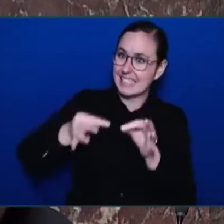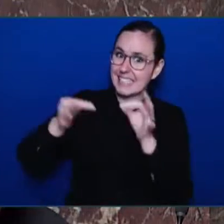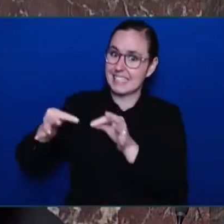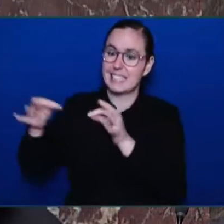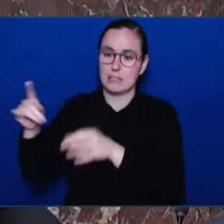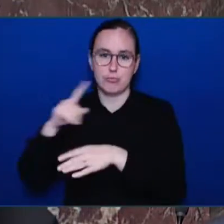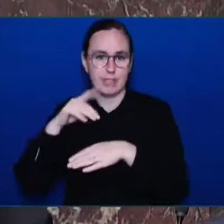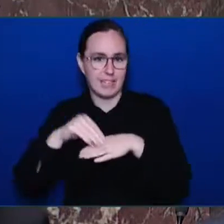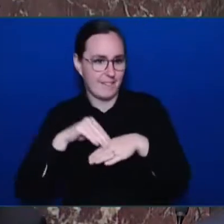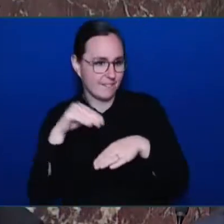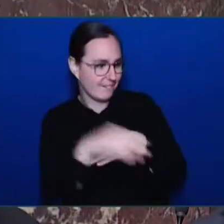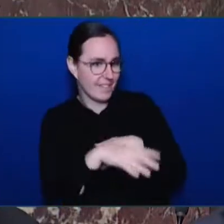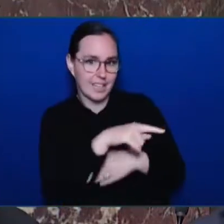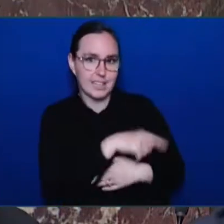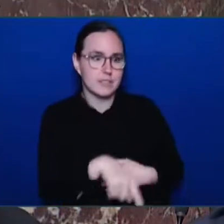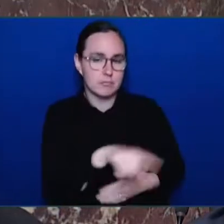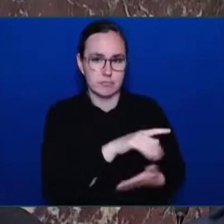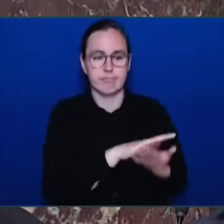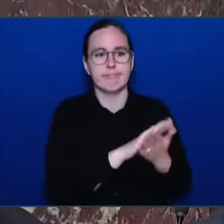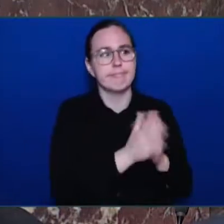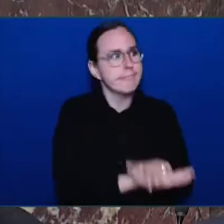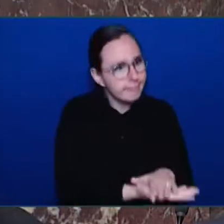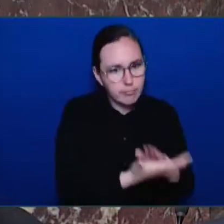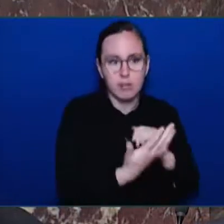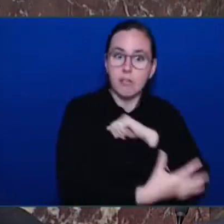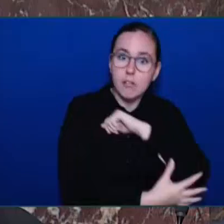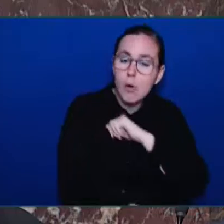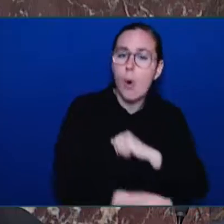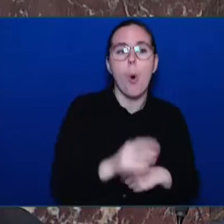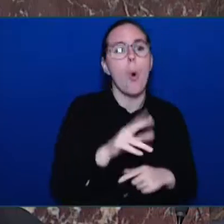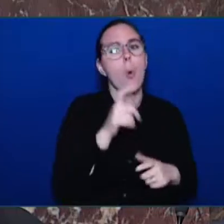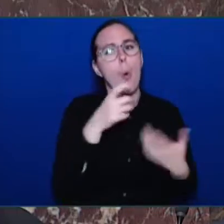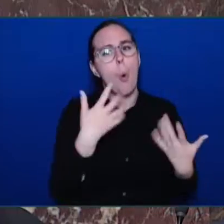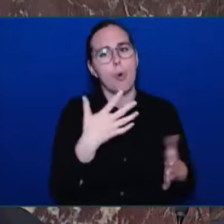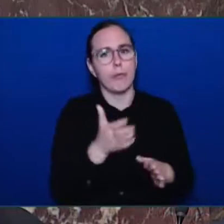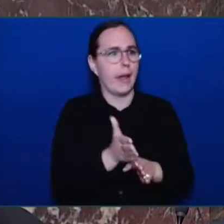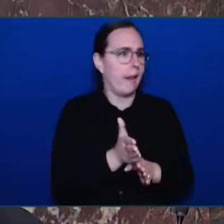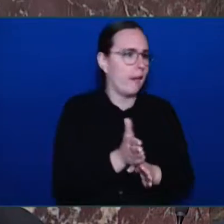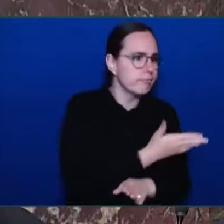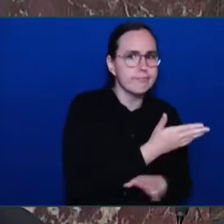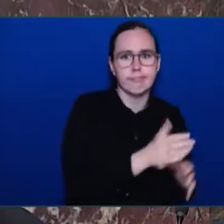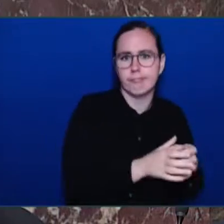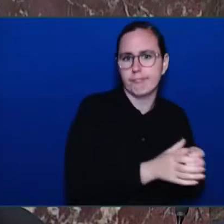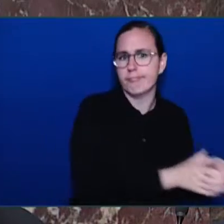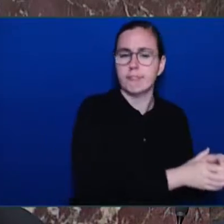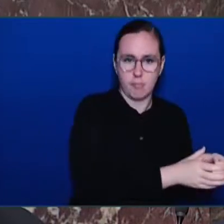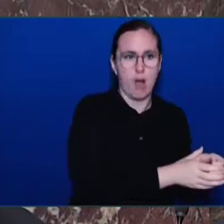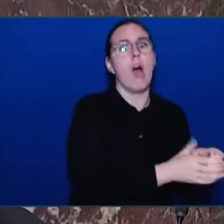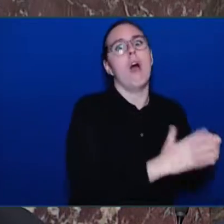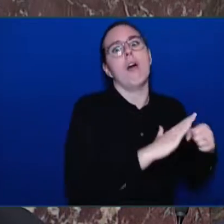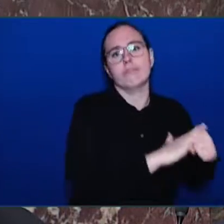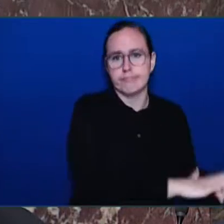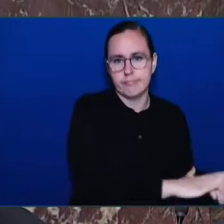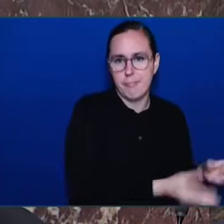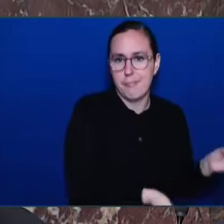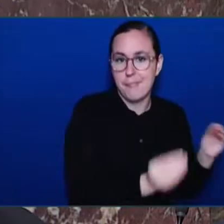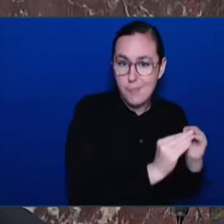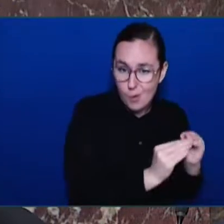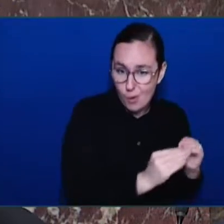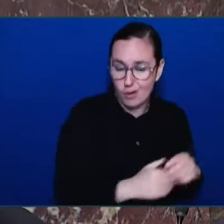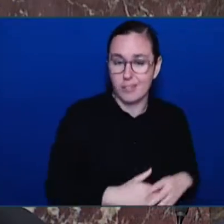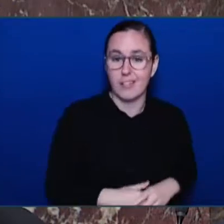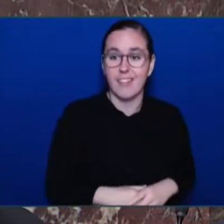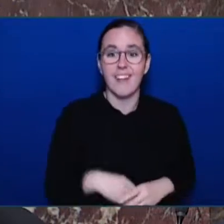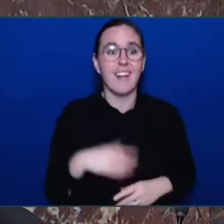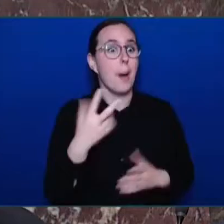fundamental rights. Such harms increase social exclusion and structural discrimination, which are just a few ways that make it harder